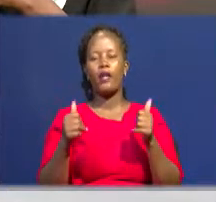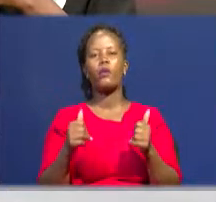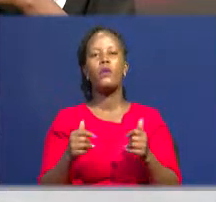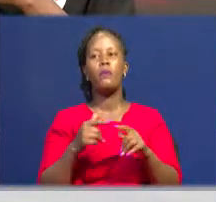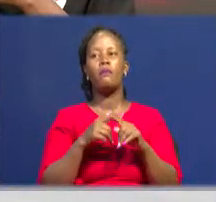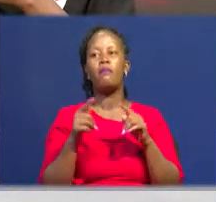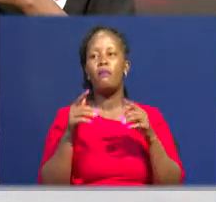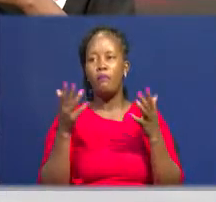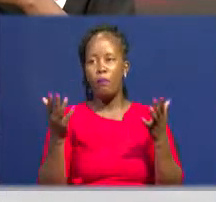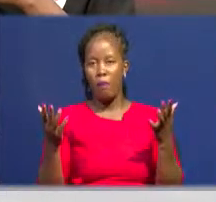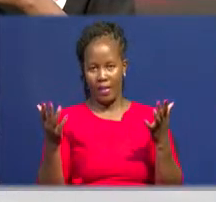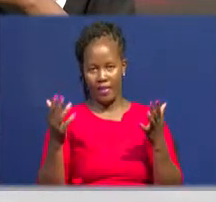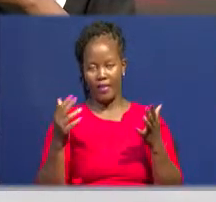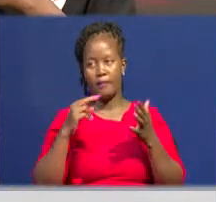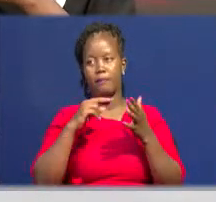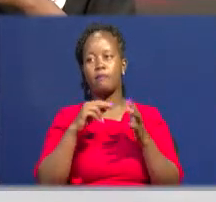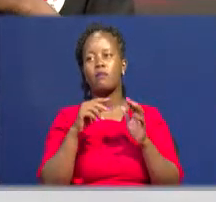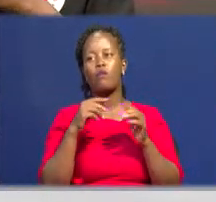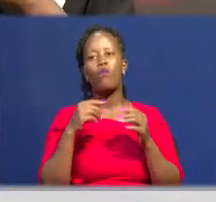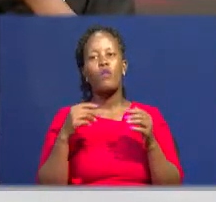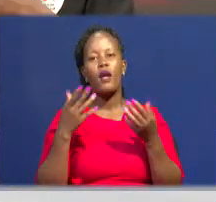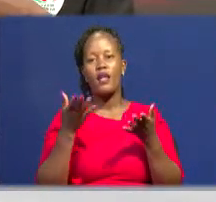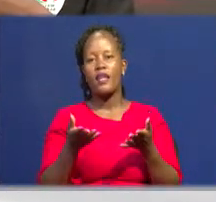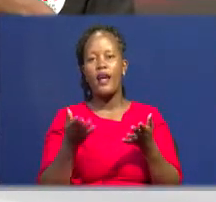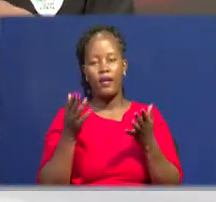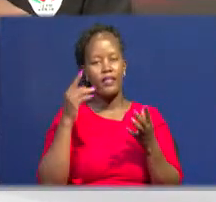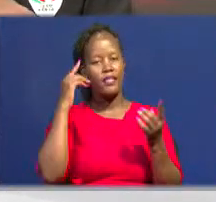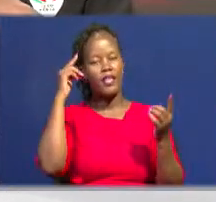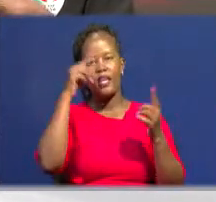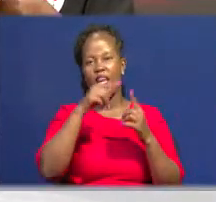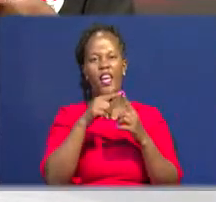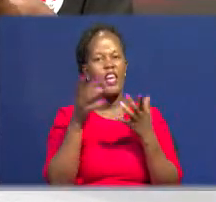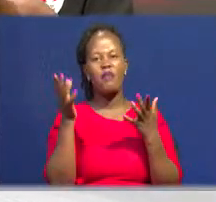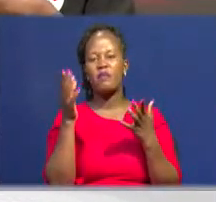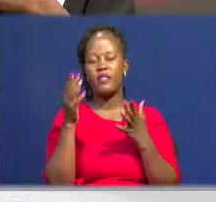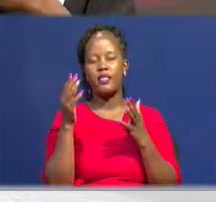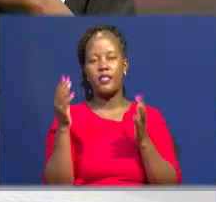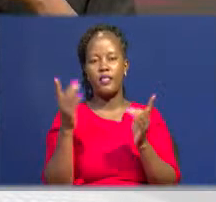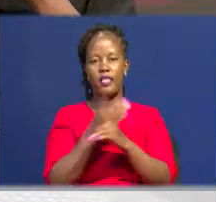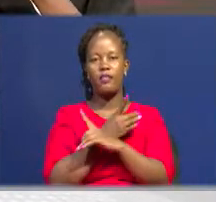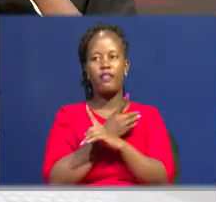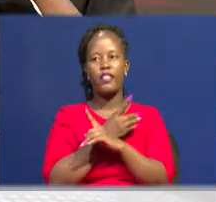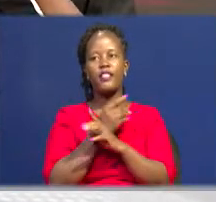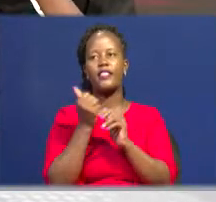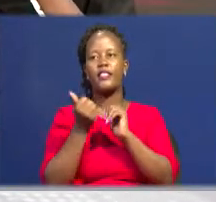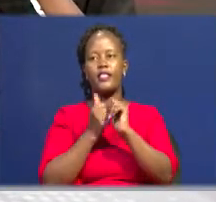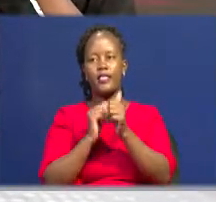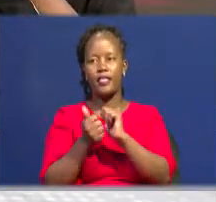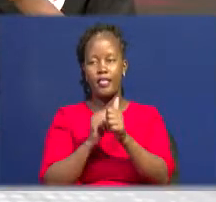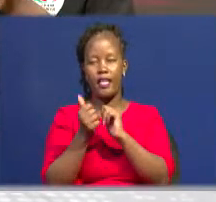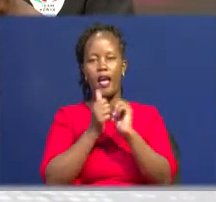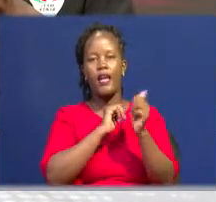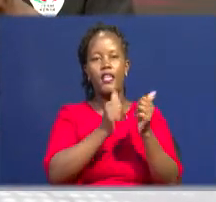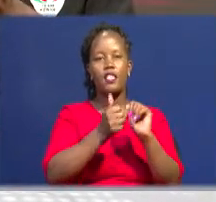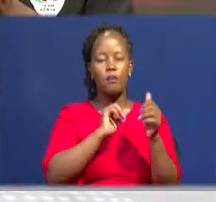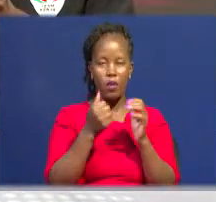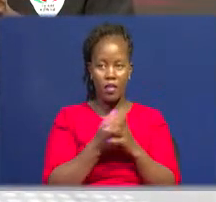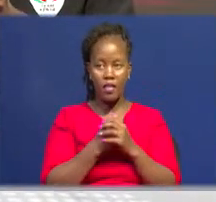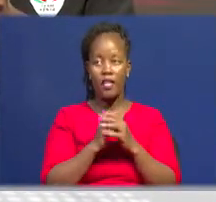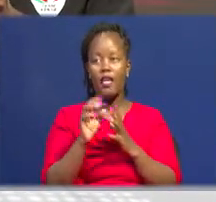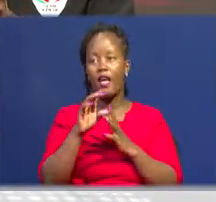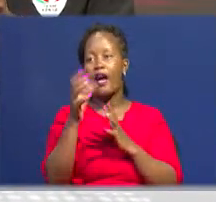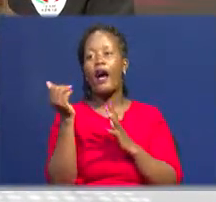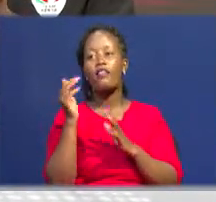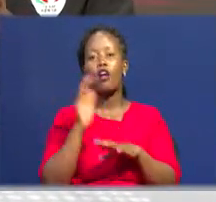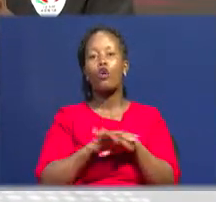badminton. So the idea is just shorter versions of the sport. And then the other big thing about